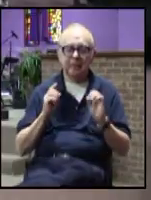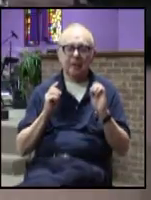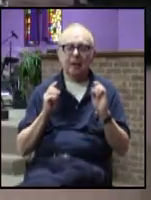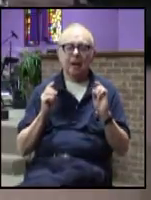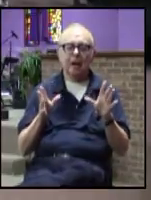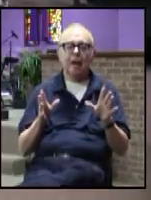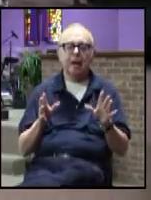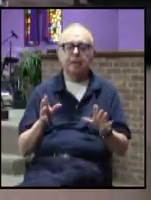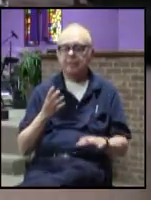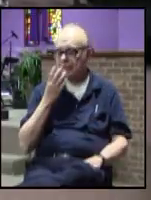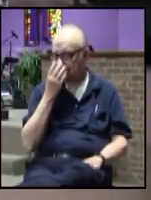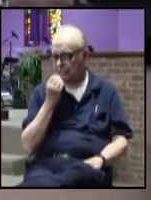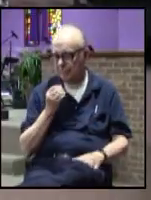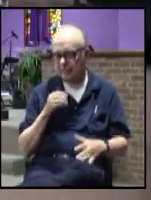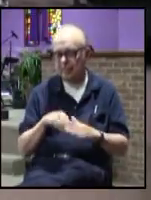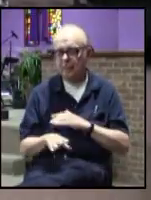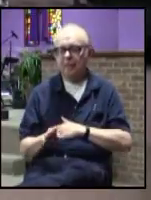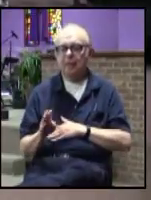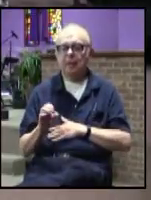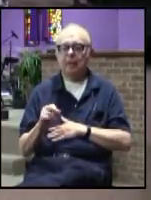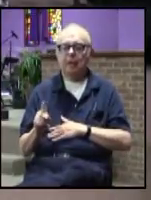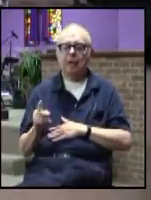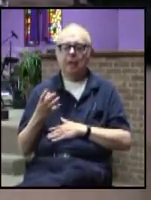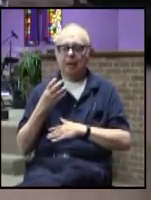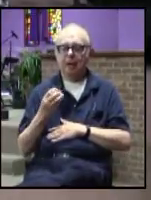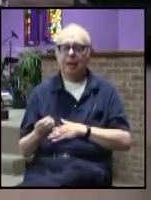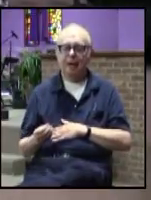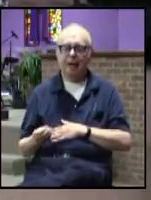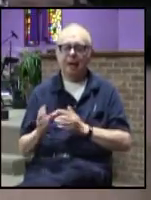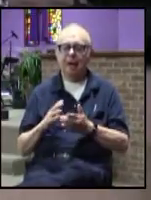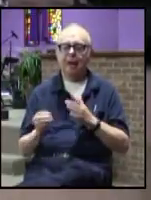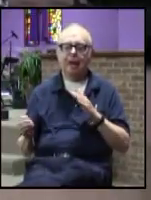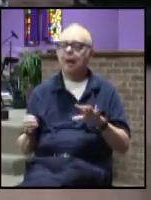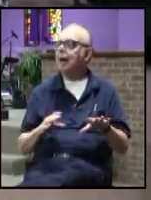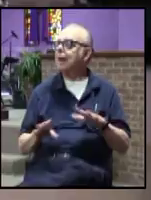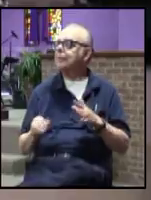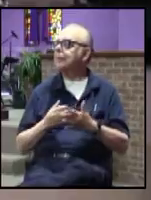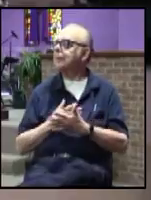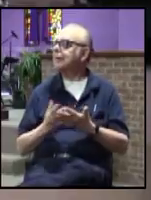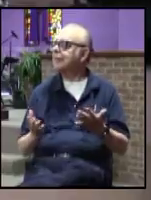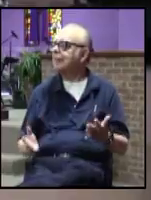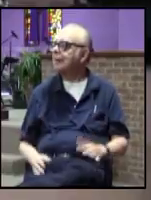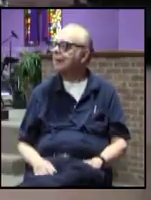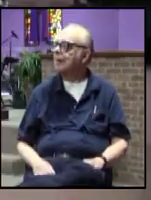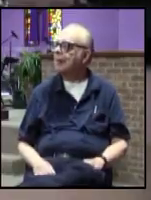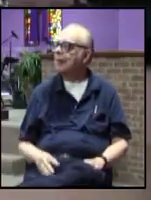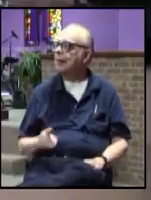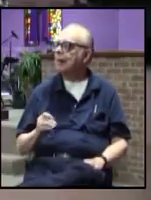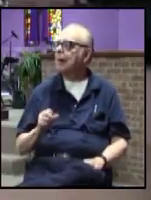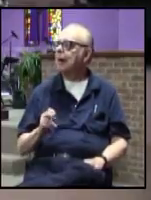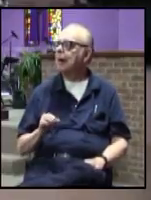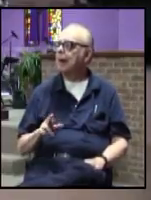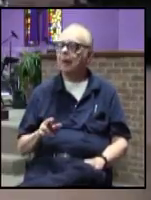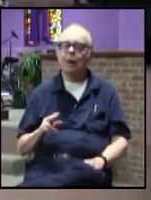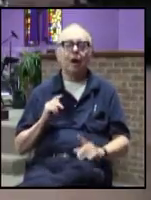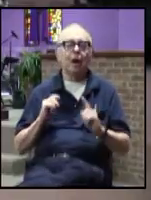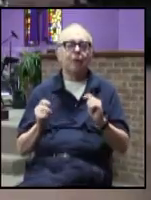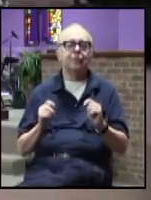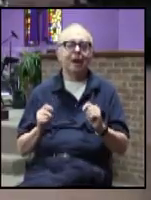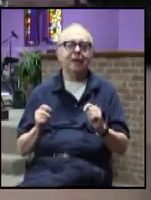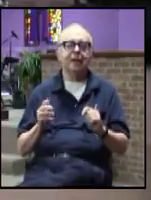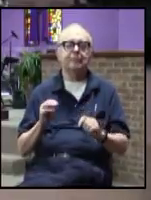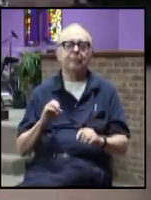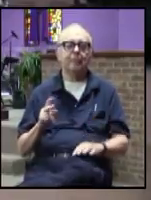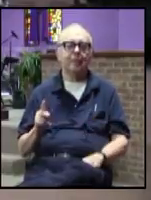I hate sleeping in. Mark is learning out how to sleep, how to get this, okay? Dave and I are training